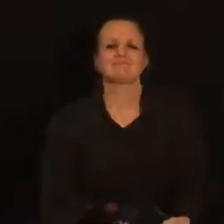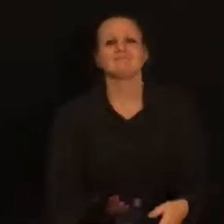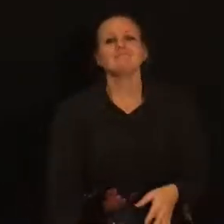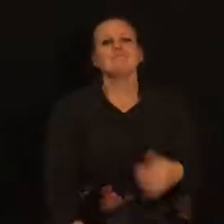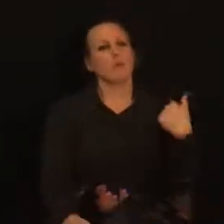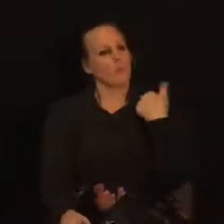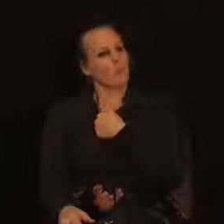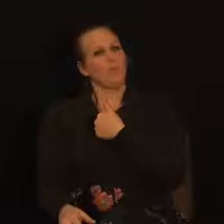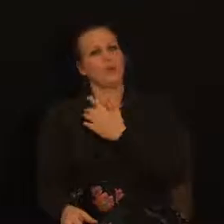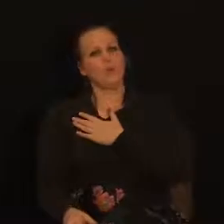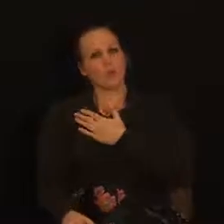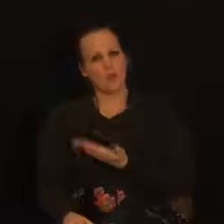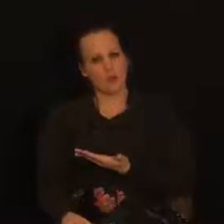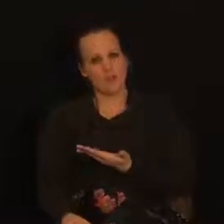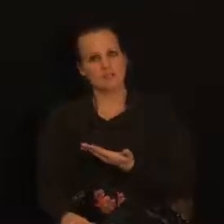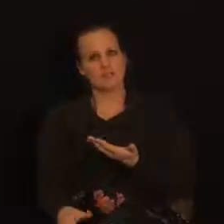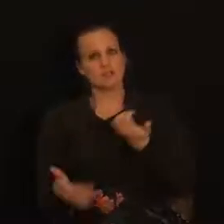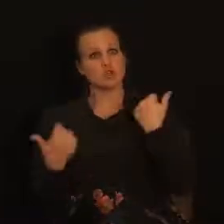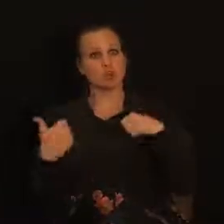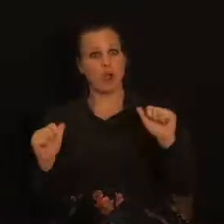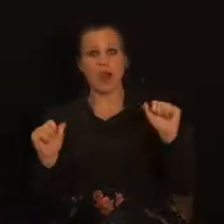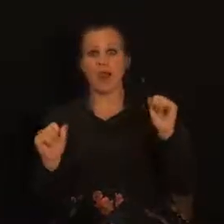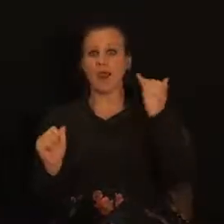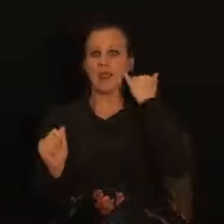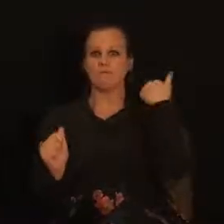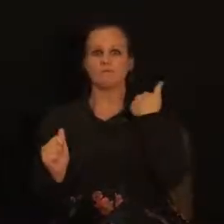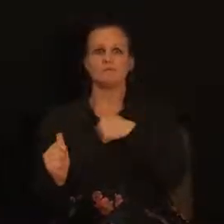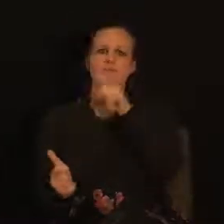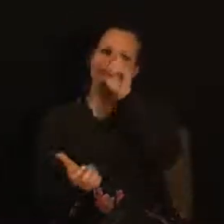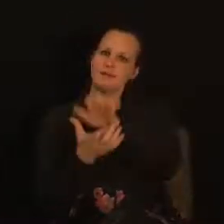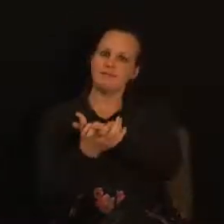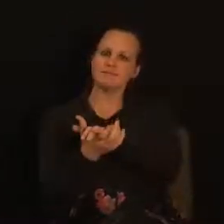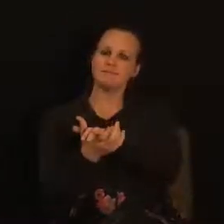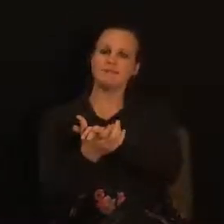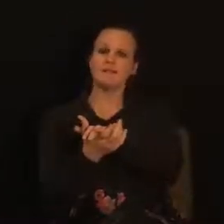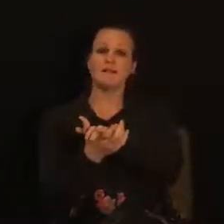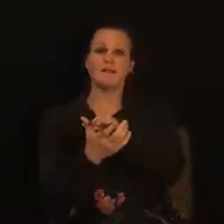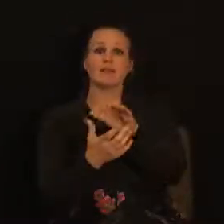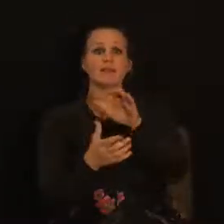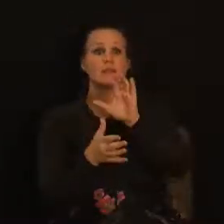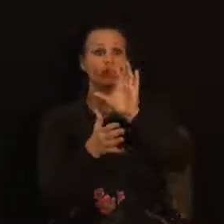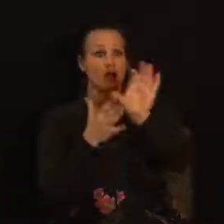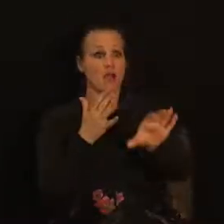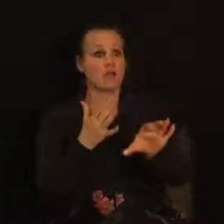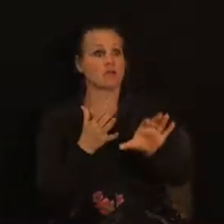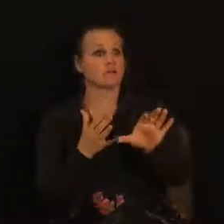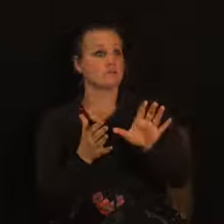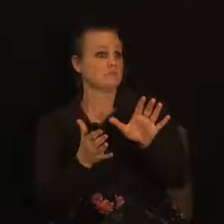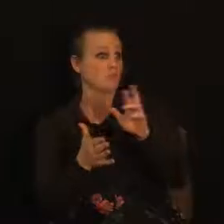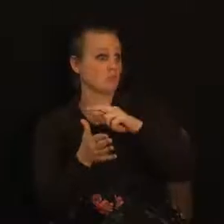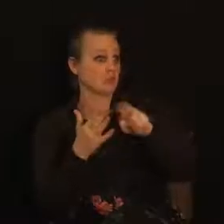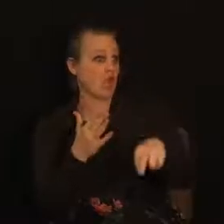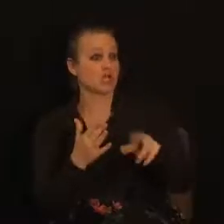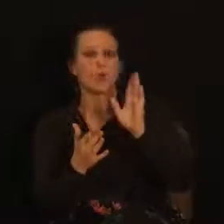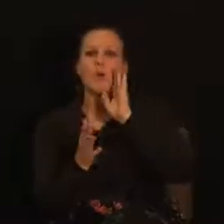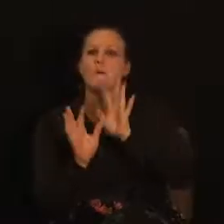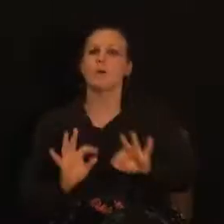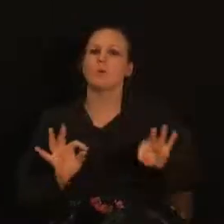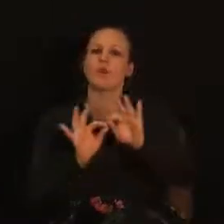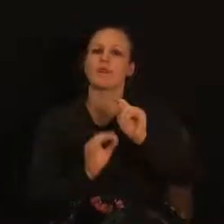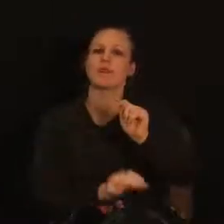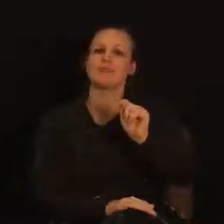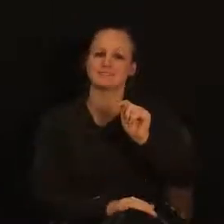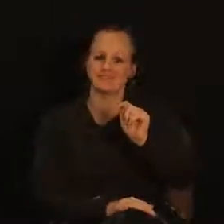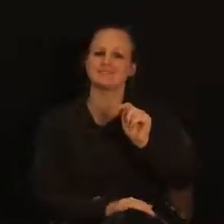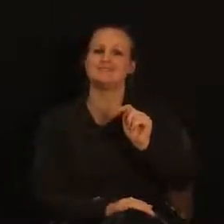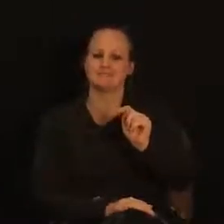effort into something if we believe that the outcome is going to be worth it. If I really thought that